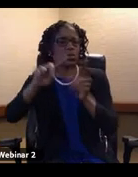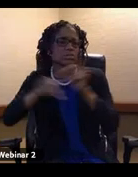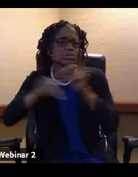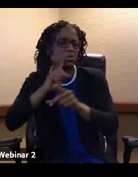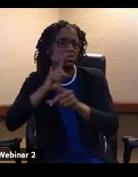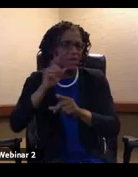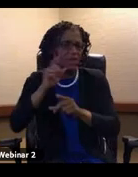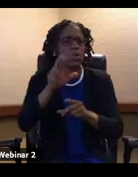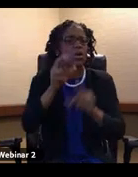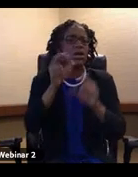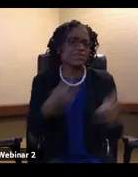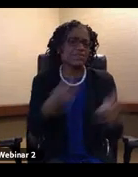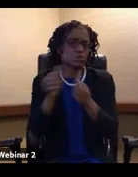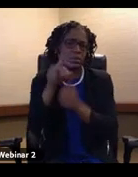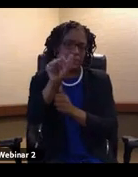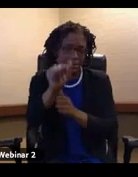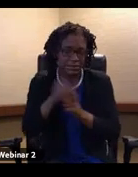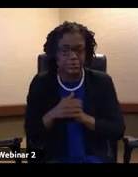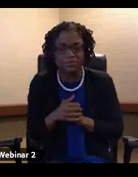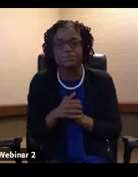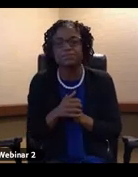or deaf individuals.